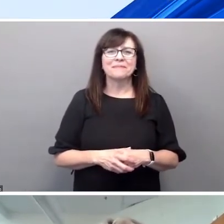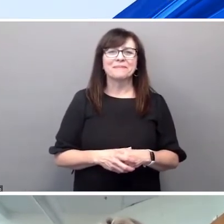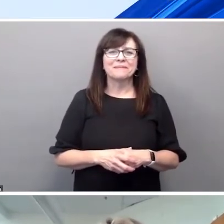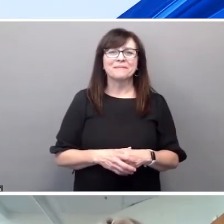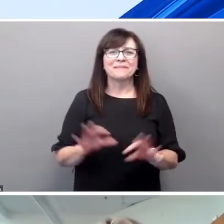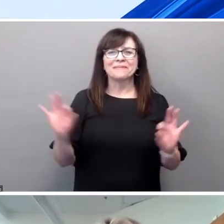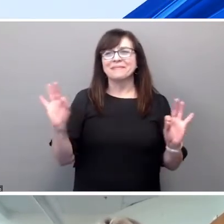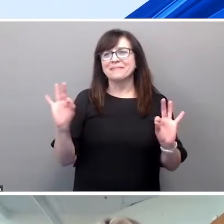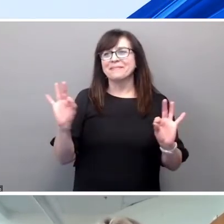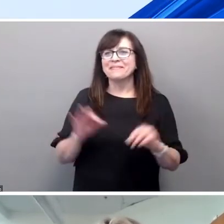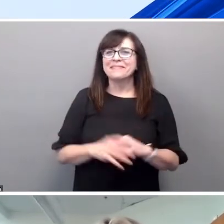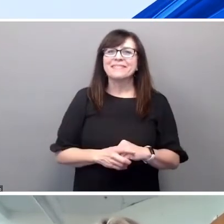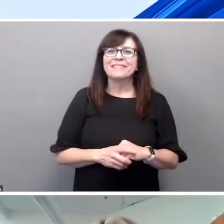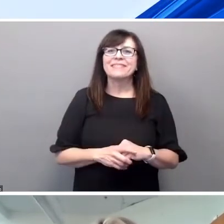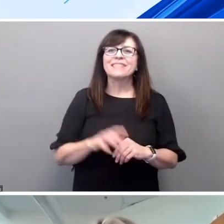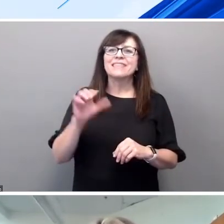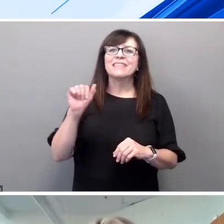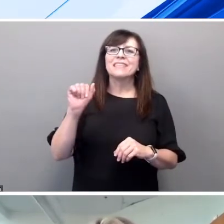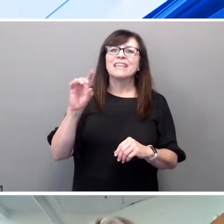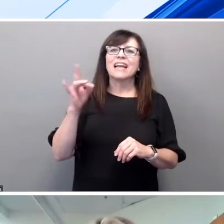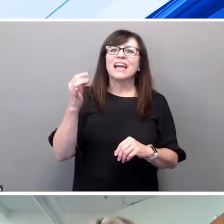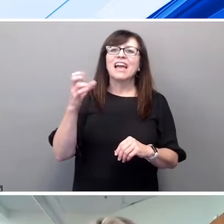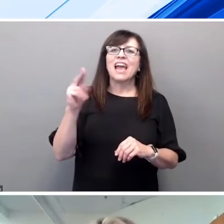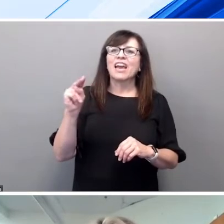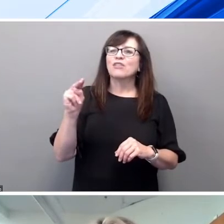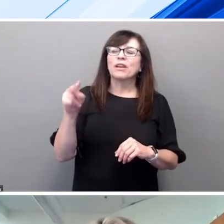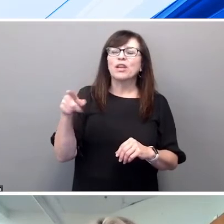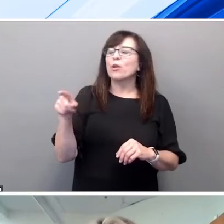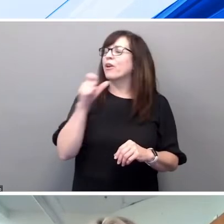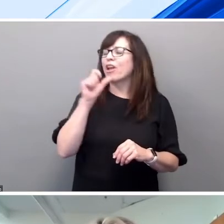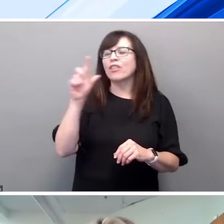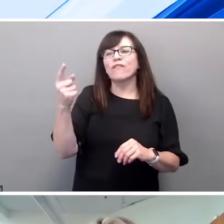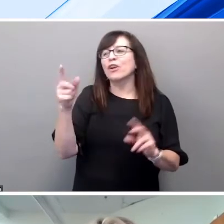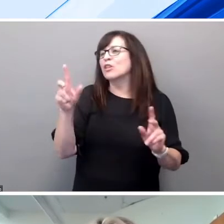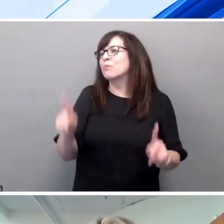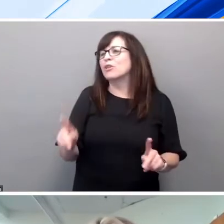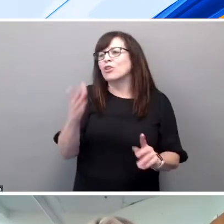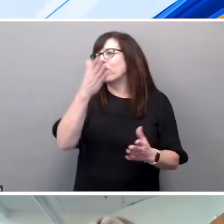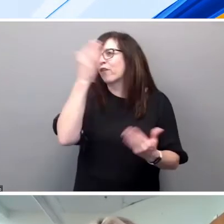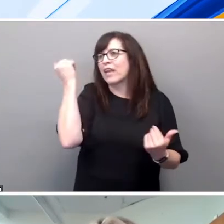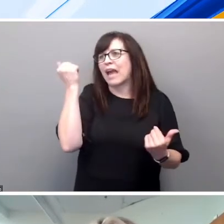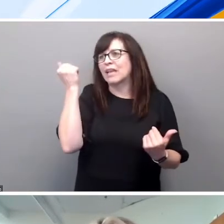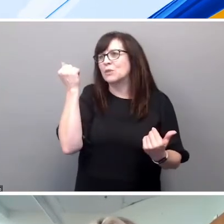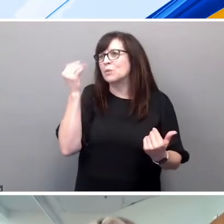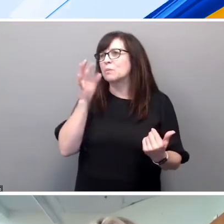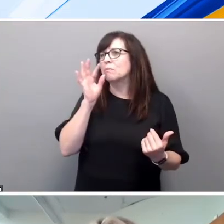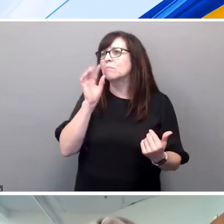Okay, and Rick Adrian, Ruggles. Believe me, you're not the very first person to forget to turn off mute.